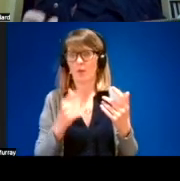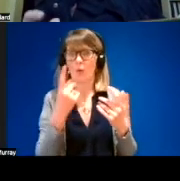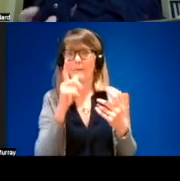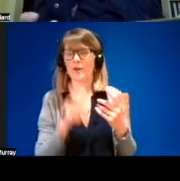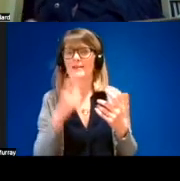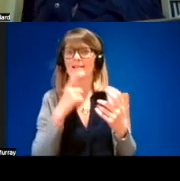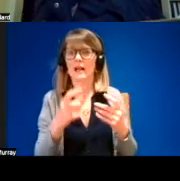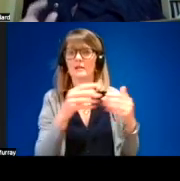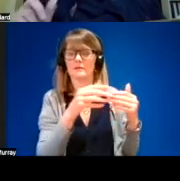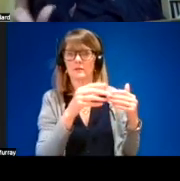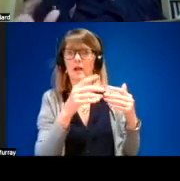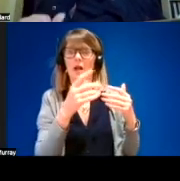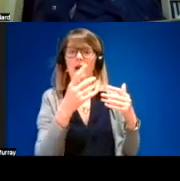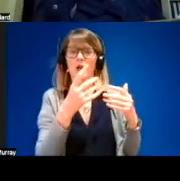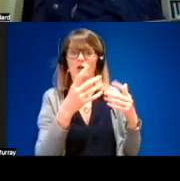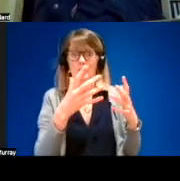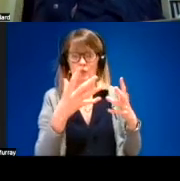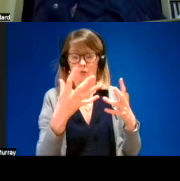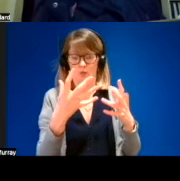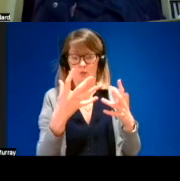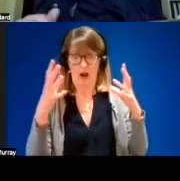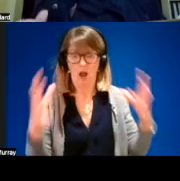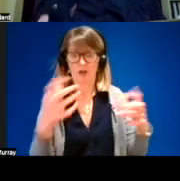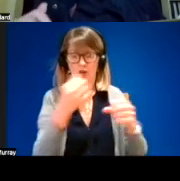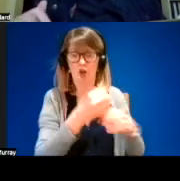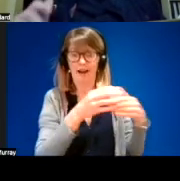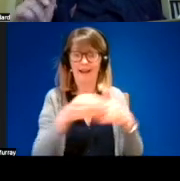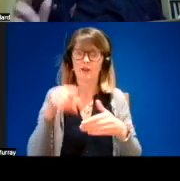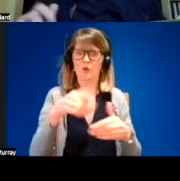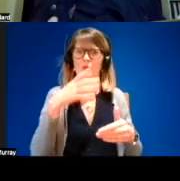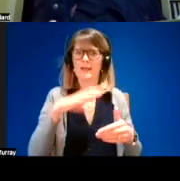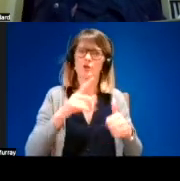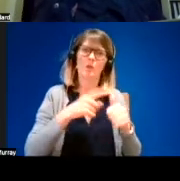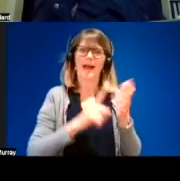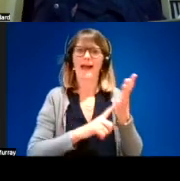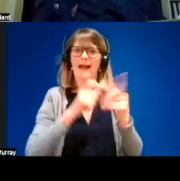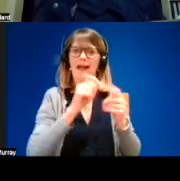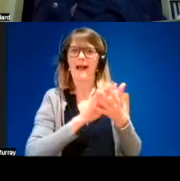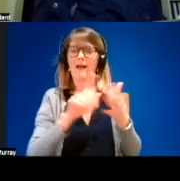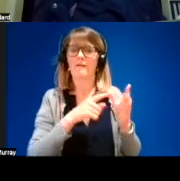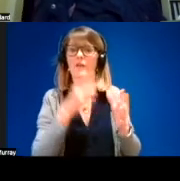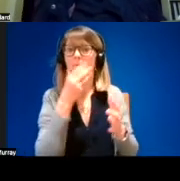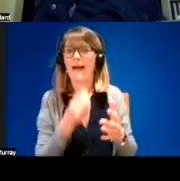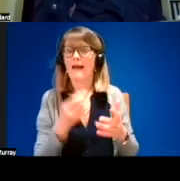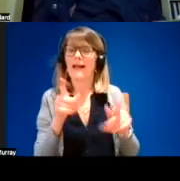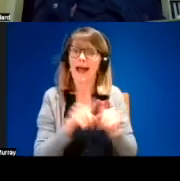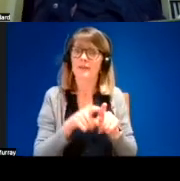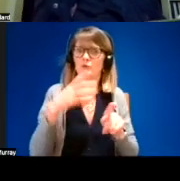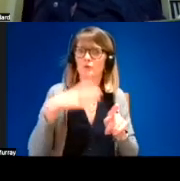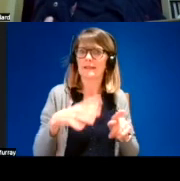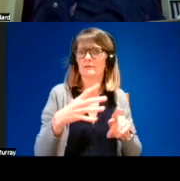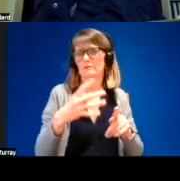church, you needed to be an alpha male and you needed to be able to work long hours. It was perceived